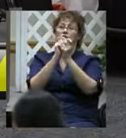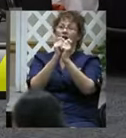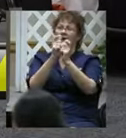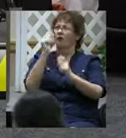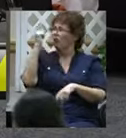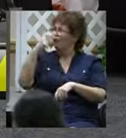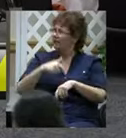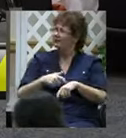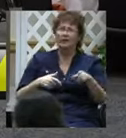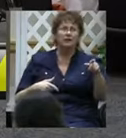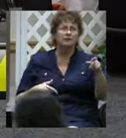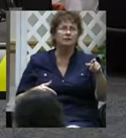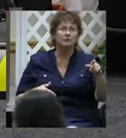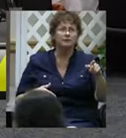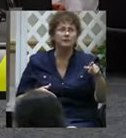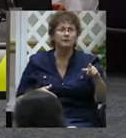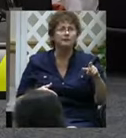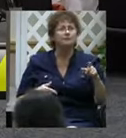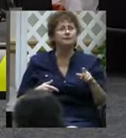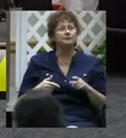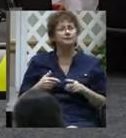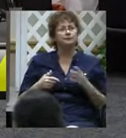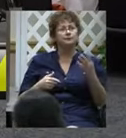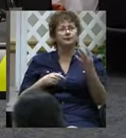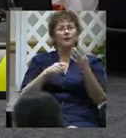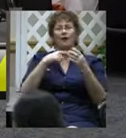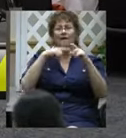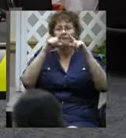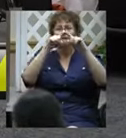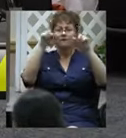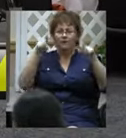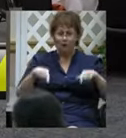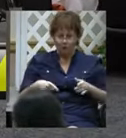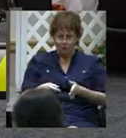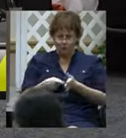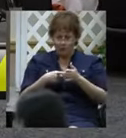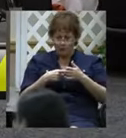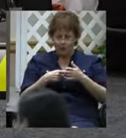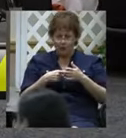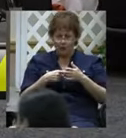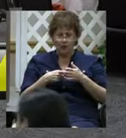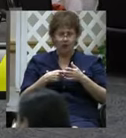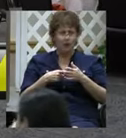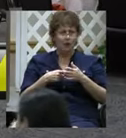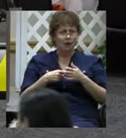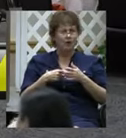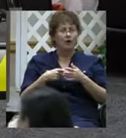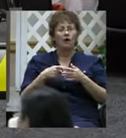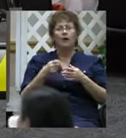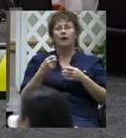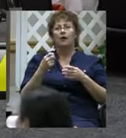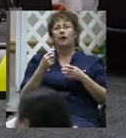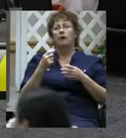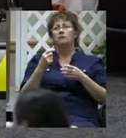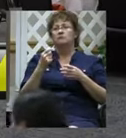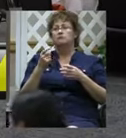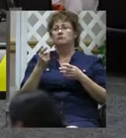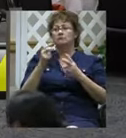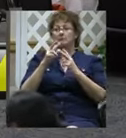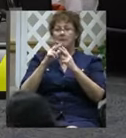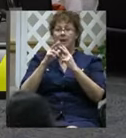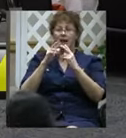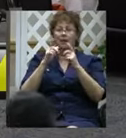Okay. Okay. And the other thing is that there are forms where we require the Honolulu client to